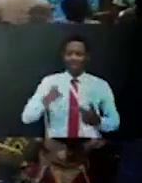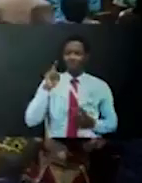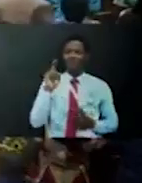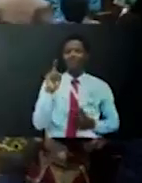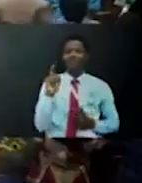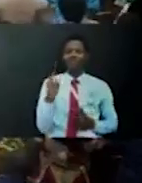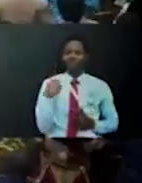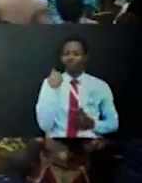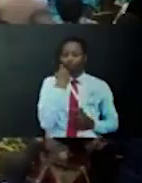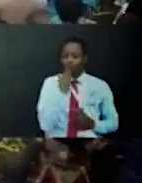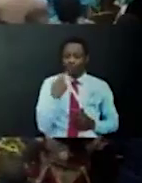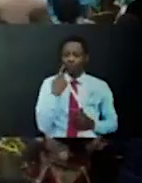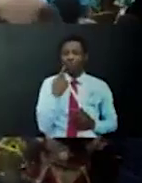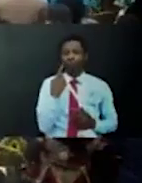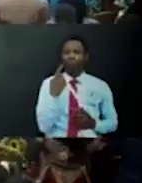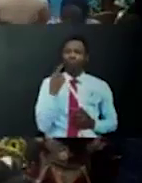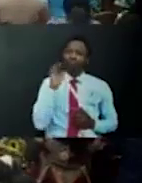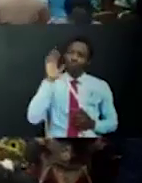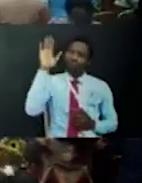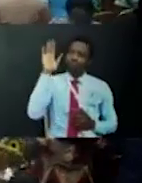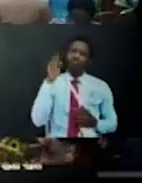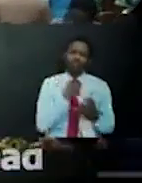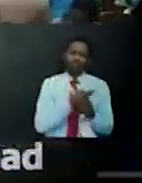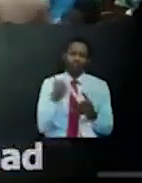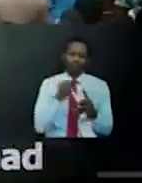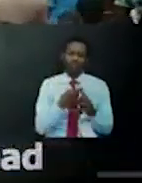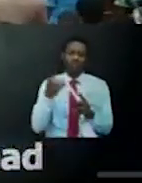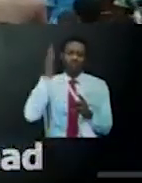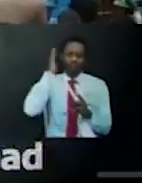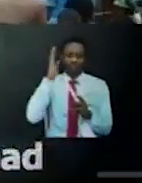ever-living one. His wounds for me